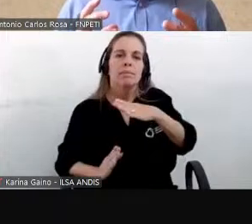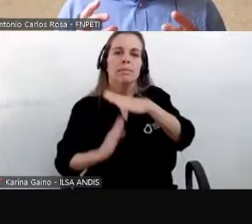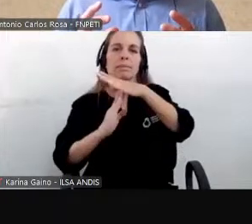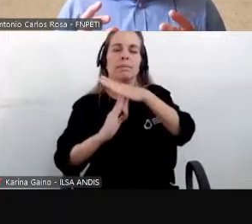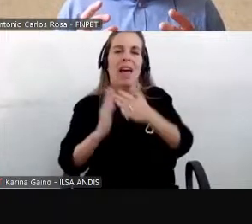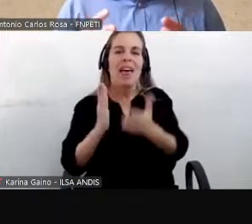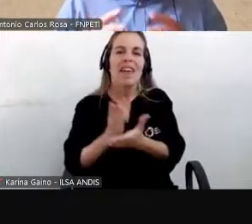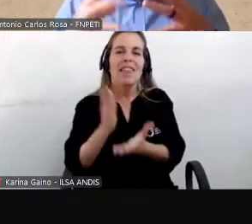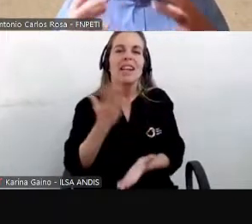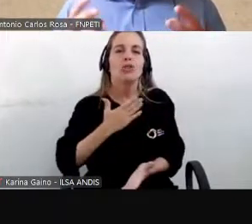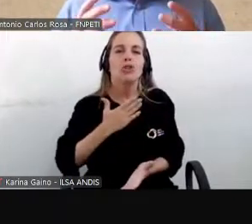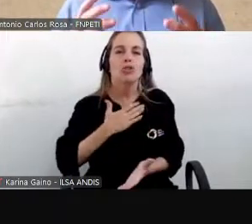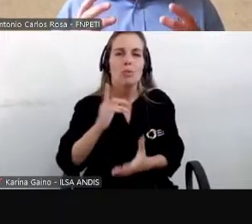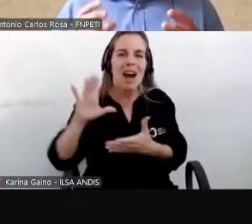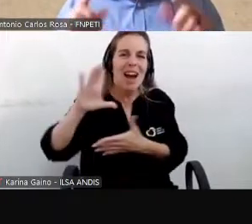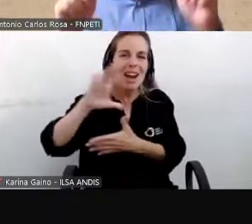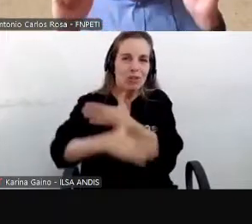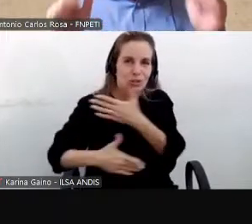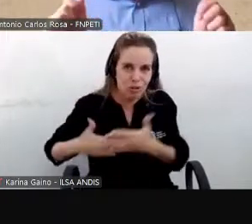and the